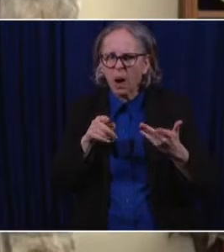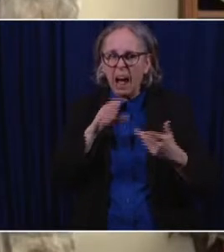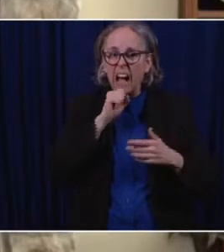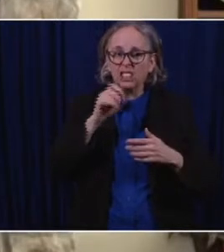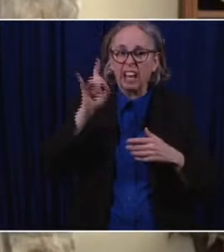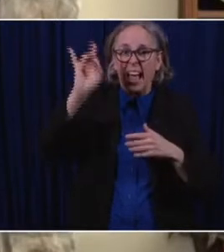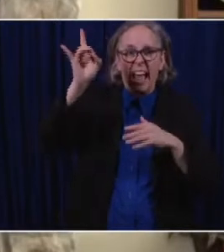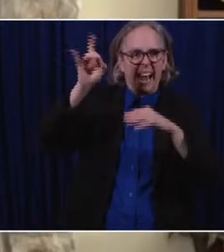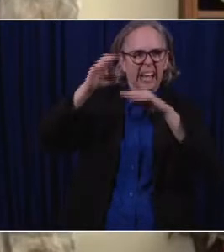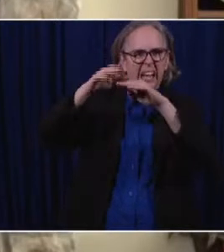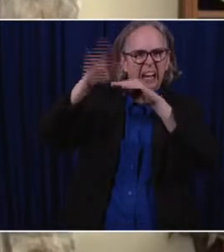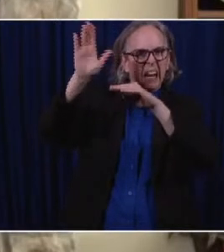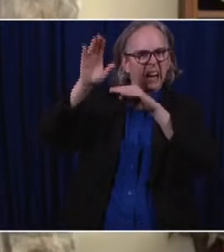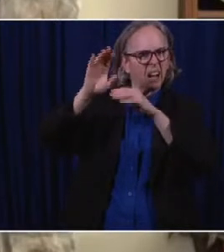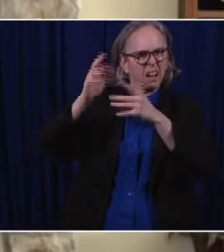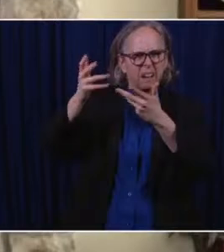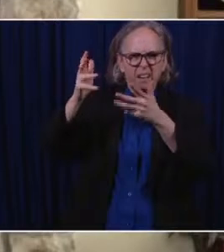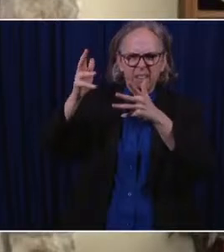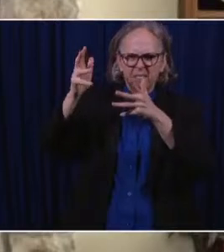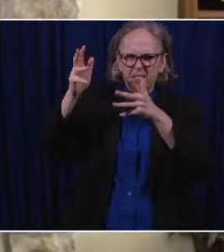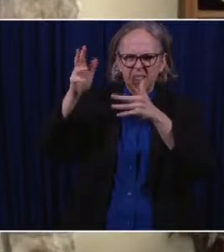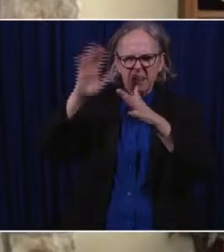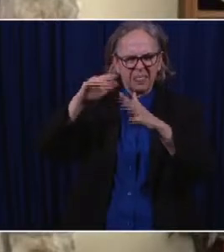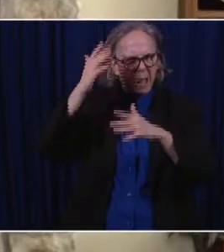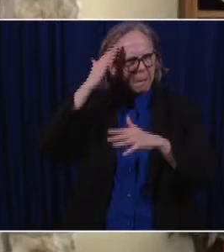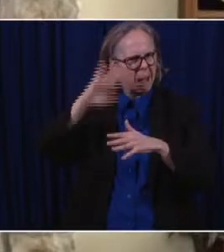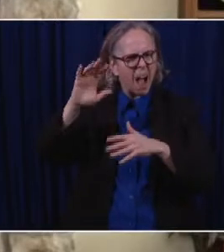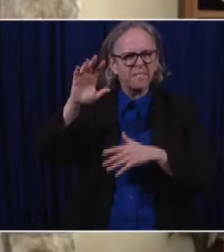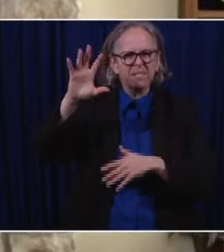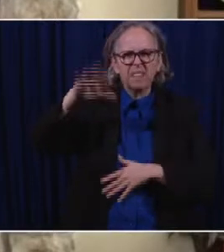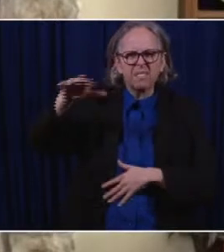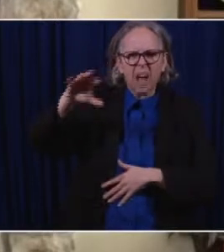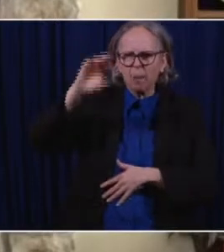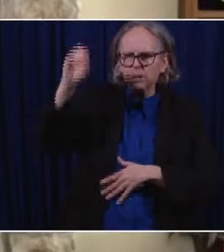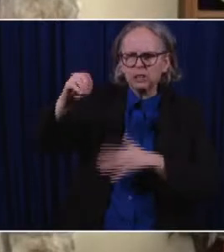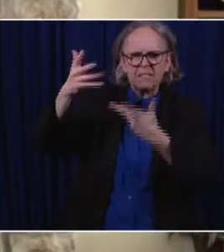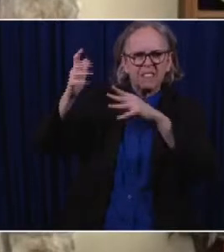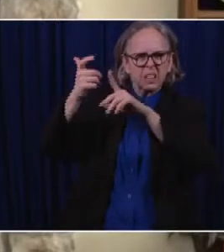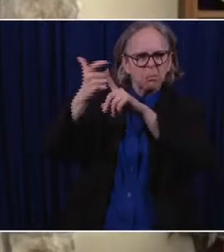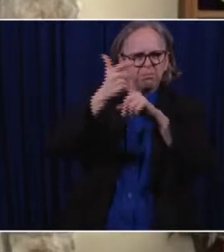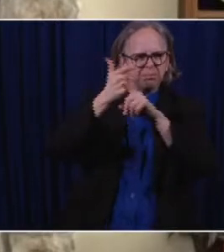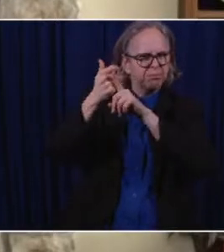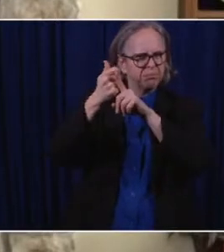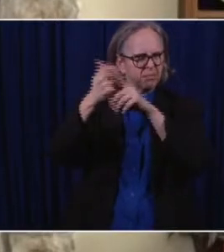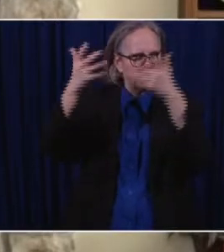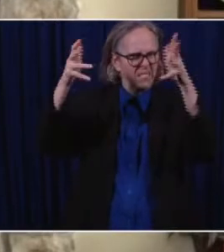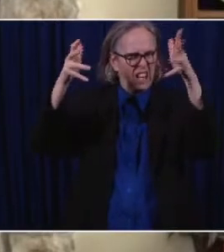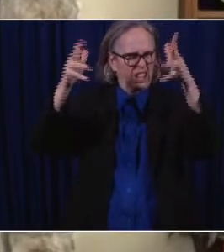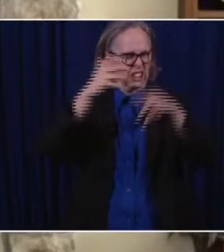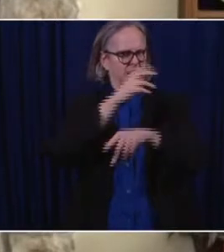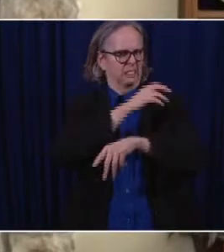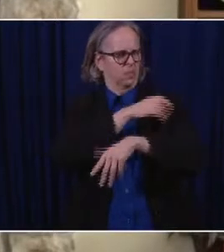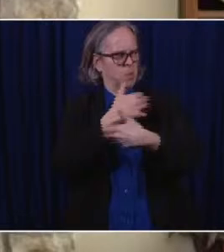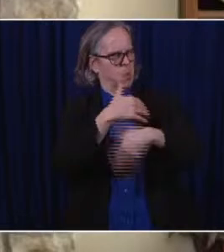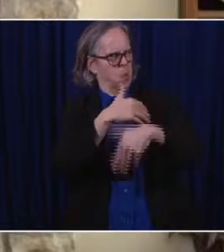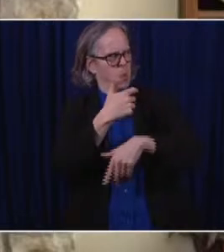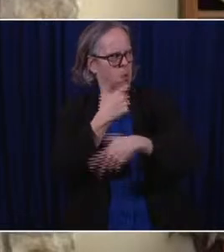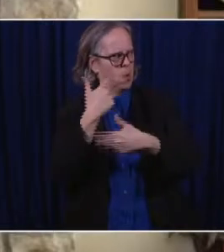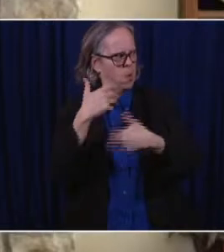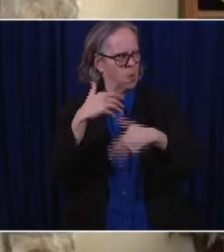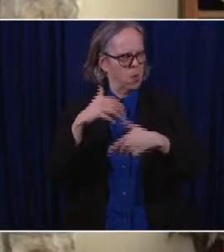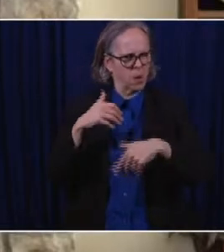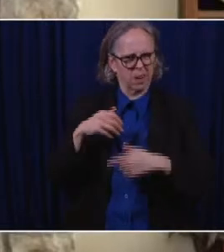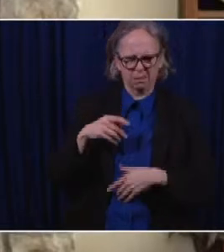beyond 55% today out of the total population. So we're happy to see that number moving, and we expect it to see it continue to